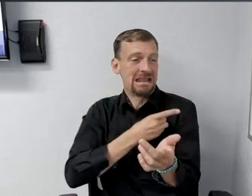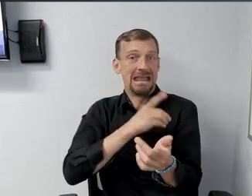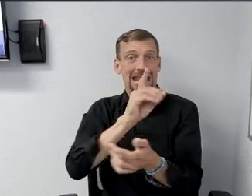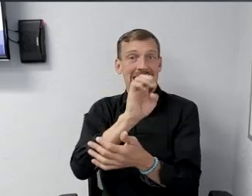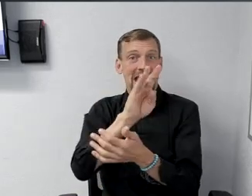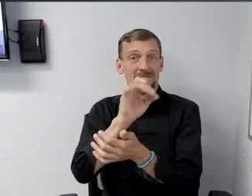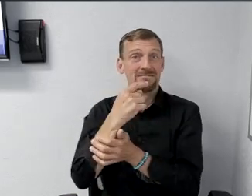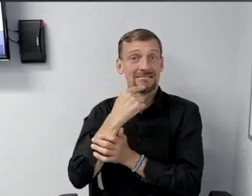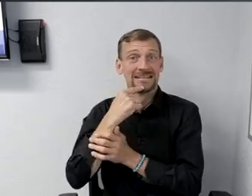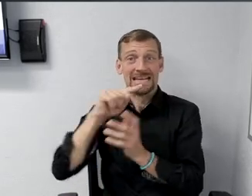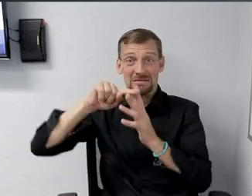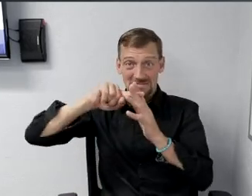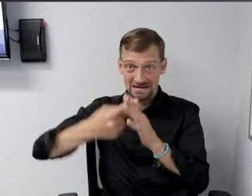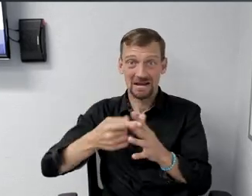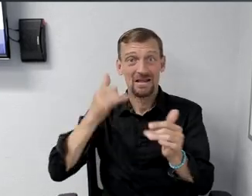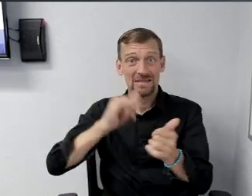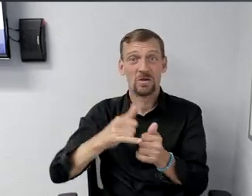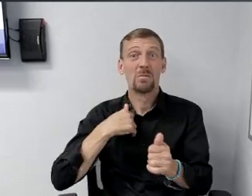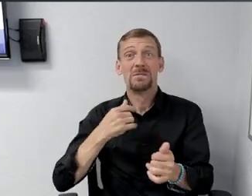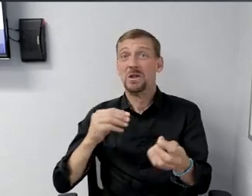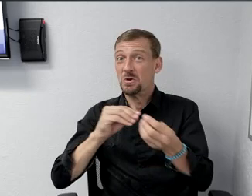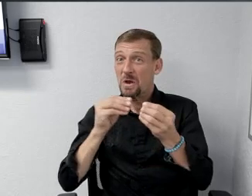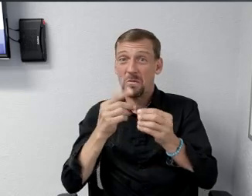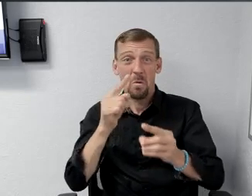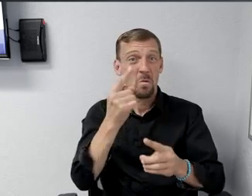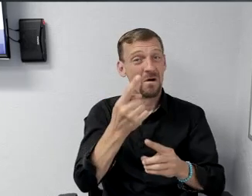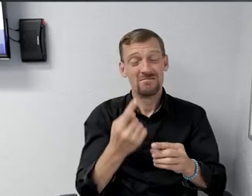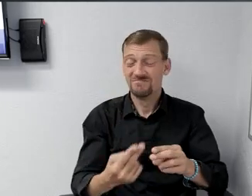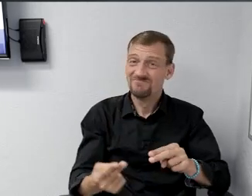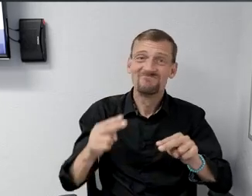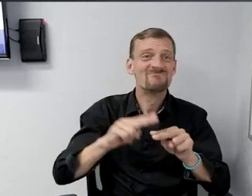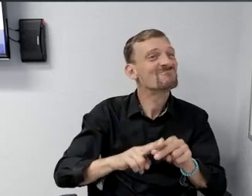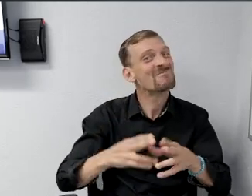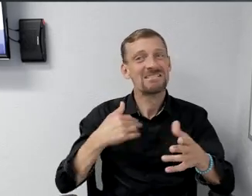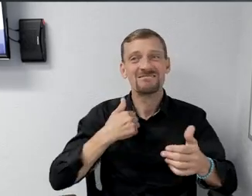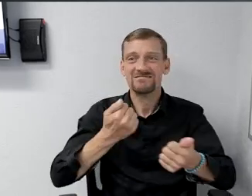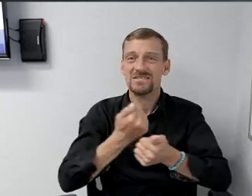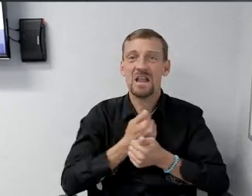the greatest initiatives that I think I've ever been involved in. It's just this